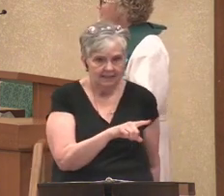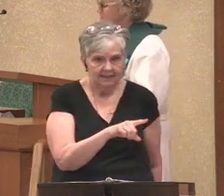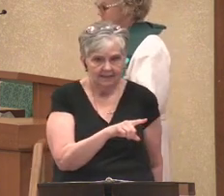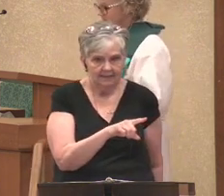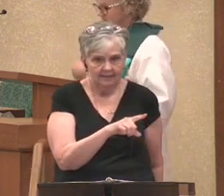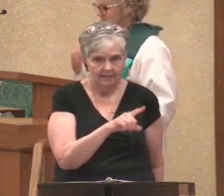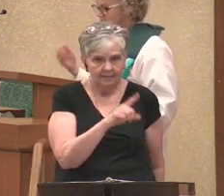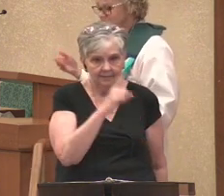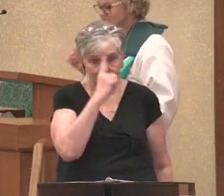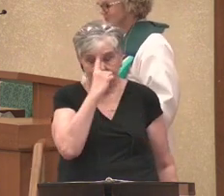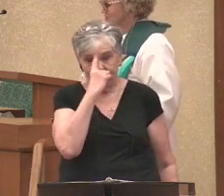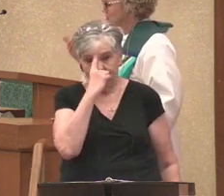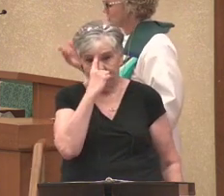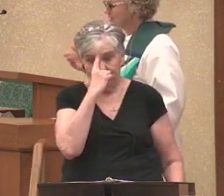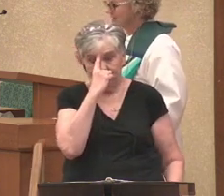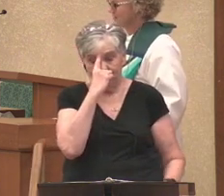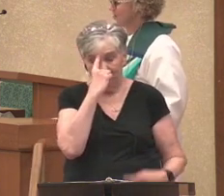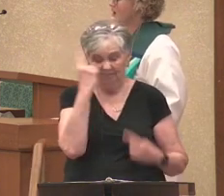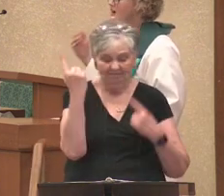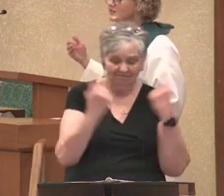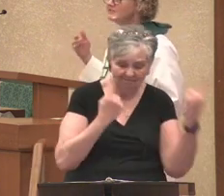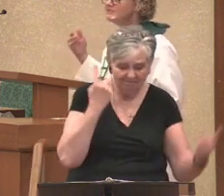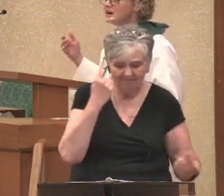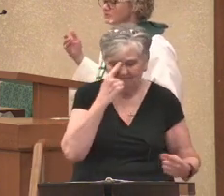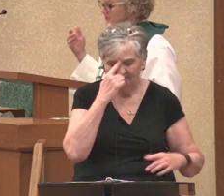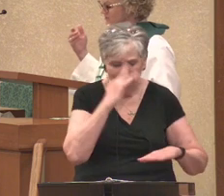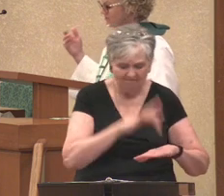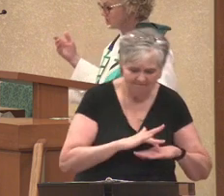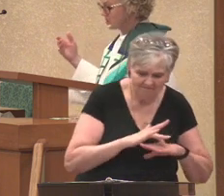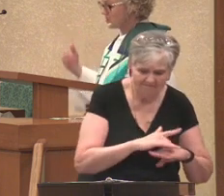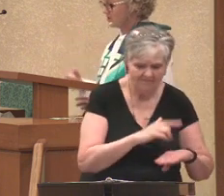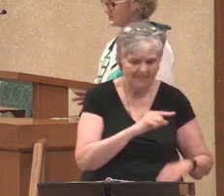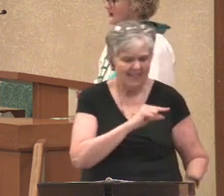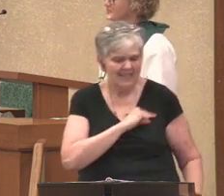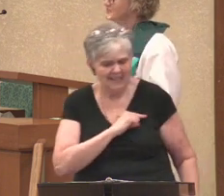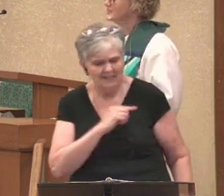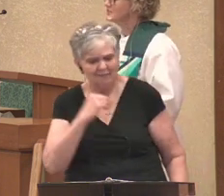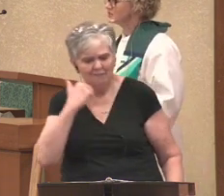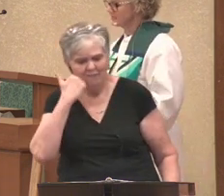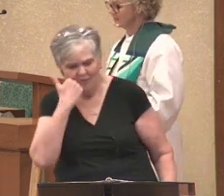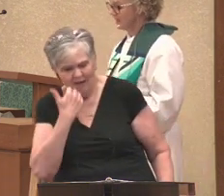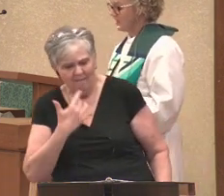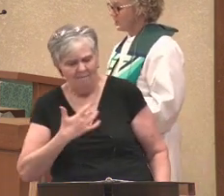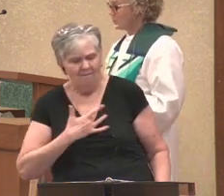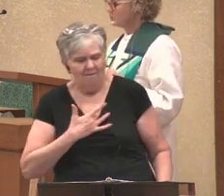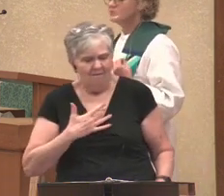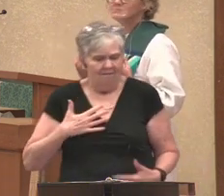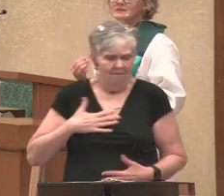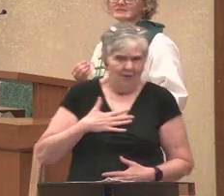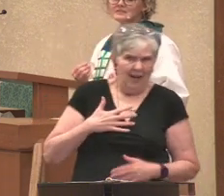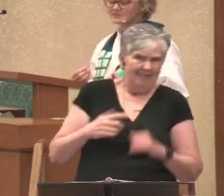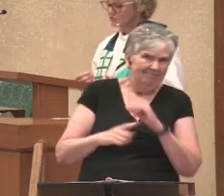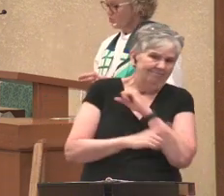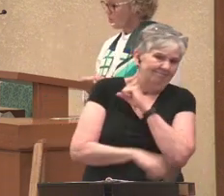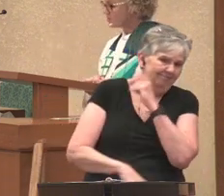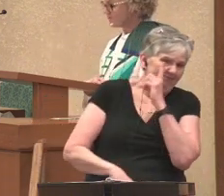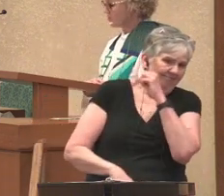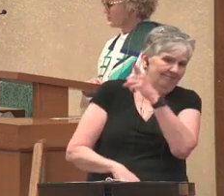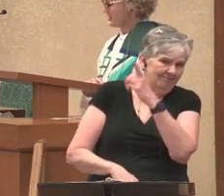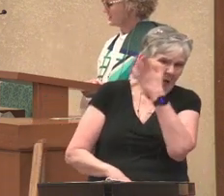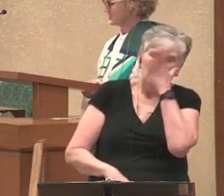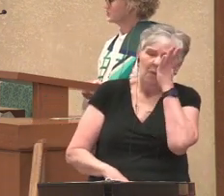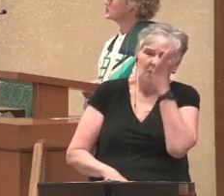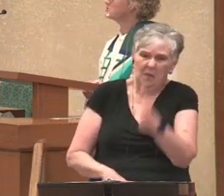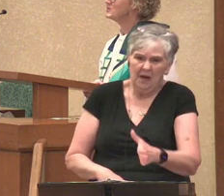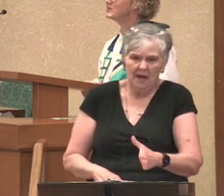our minds on guilt and shame and an unfounded fear of condemnation, we will miss the